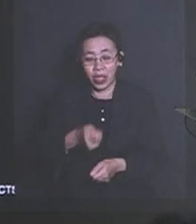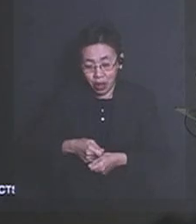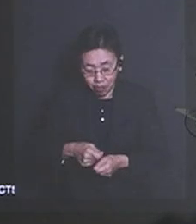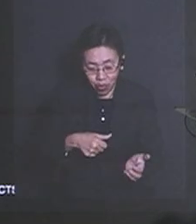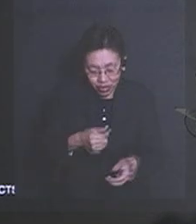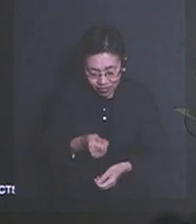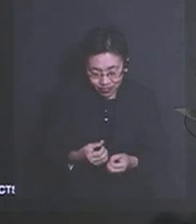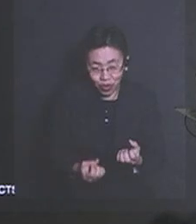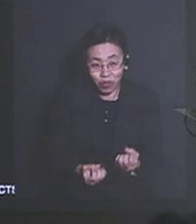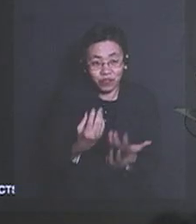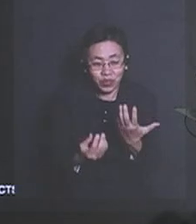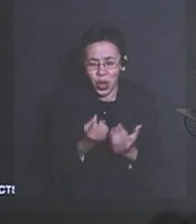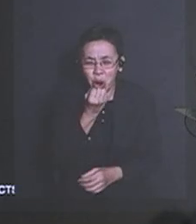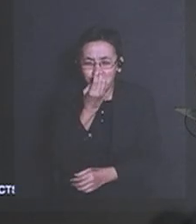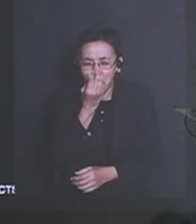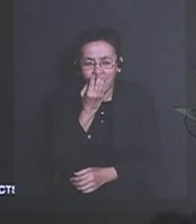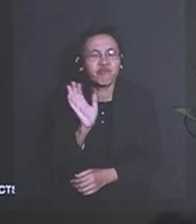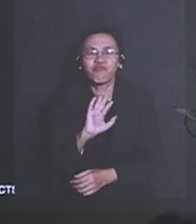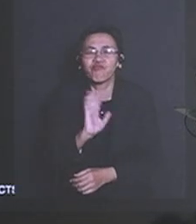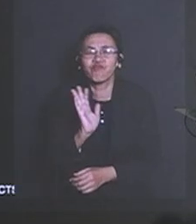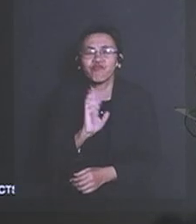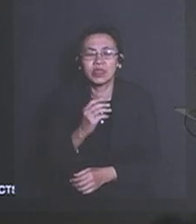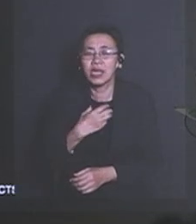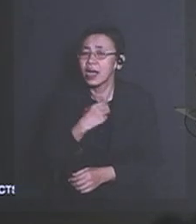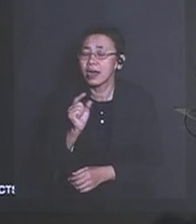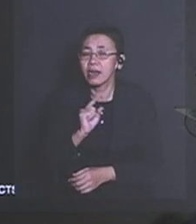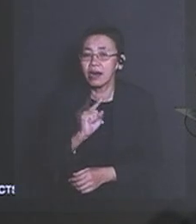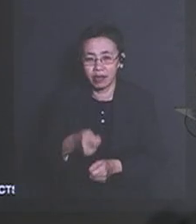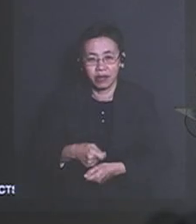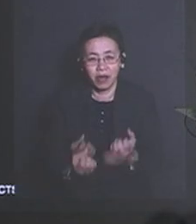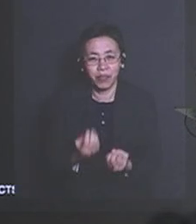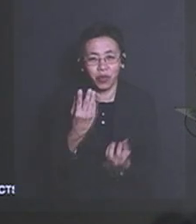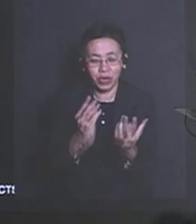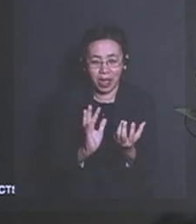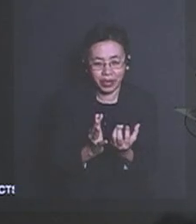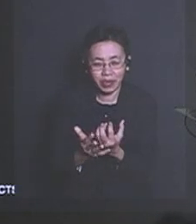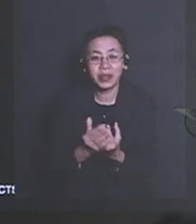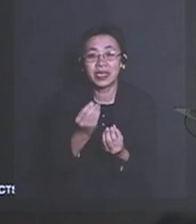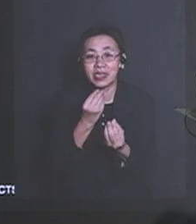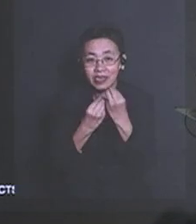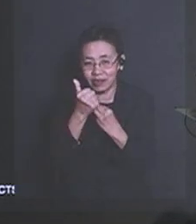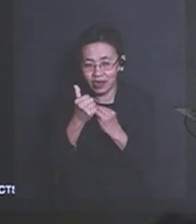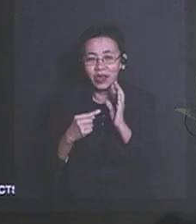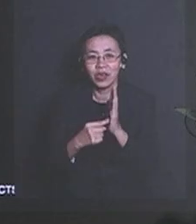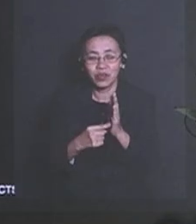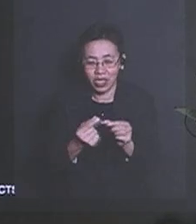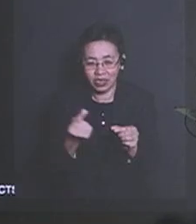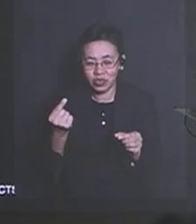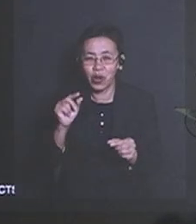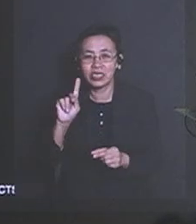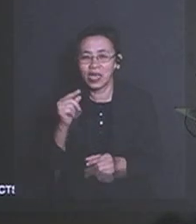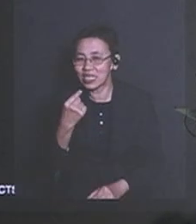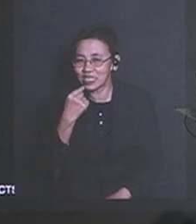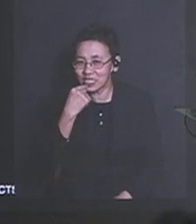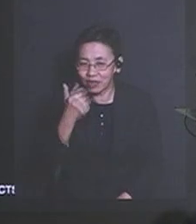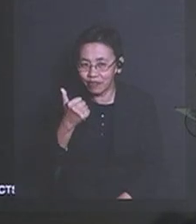us, they want to grow an eatable plant, such as the long bean and the gourd tree instead, which they can